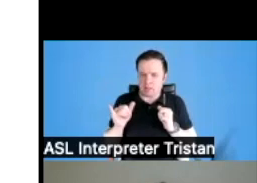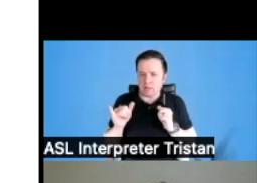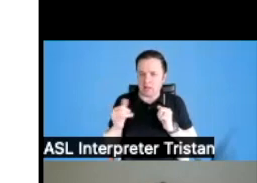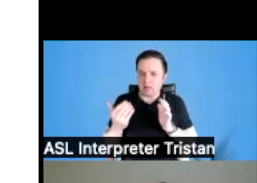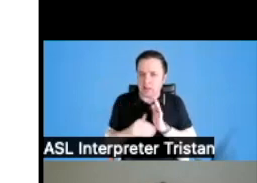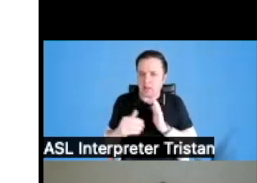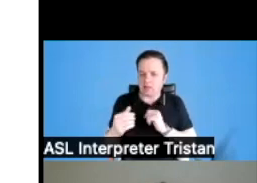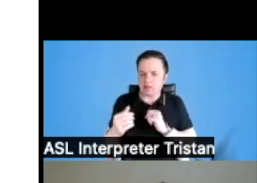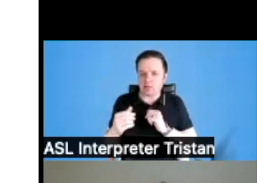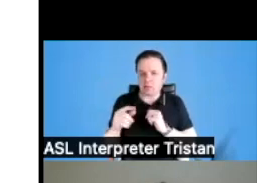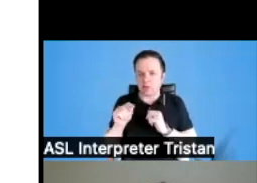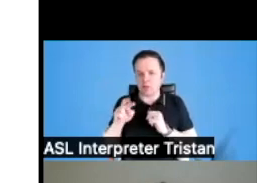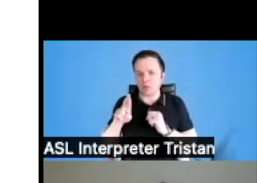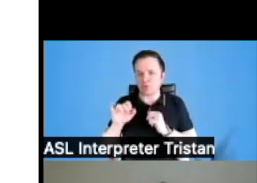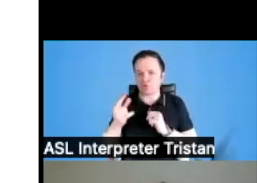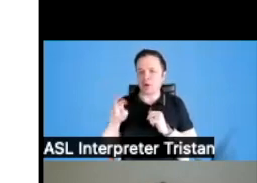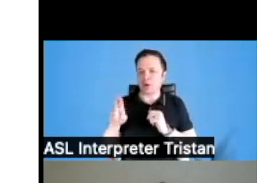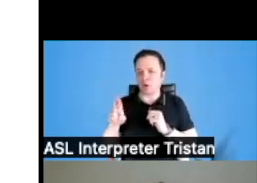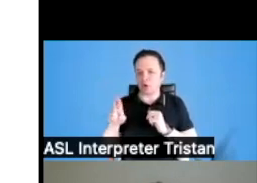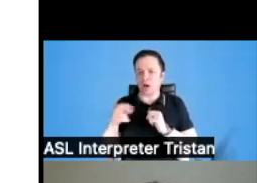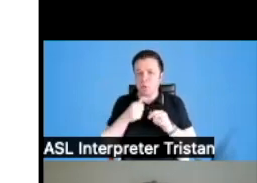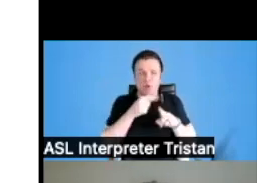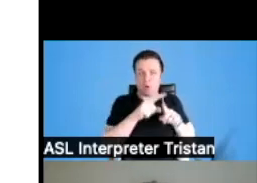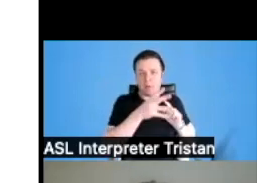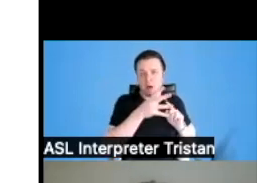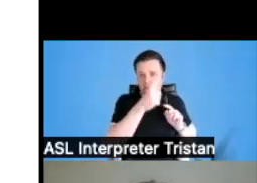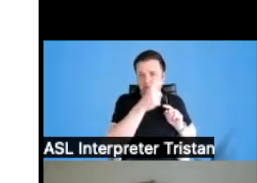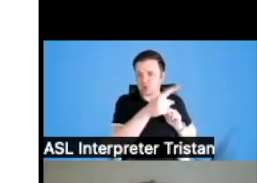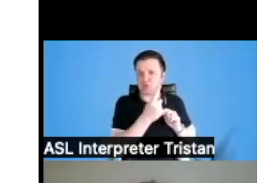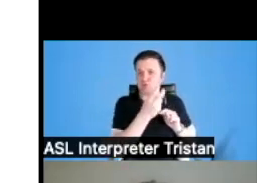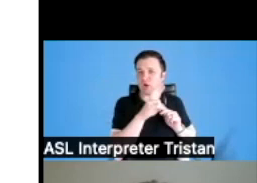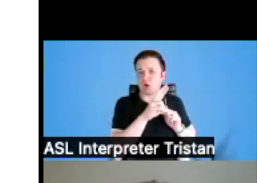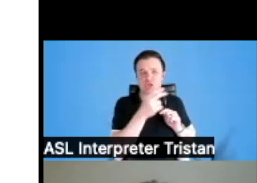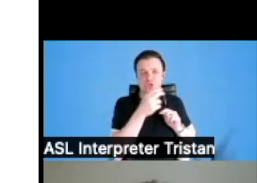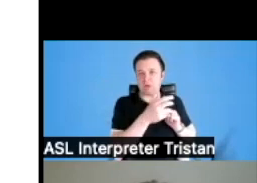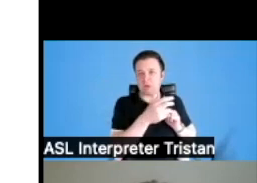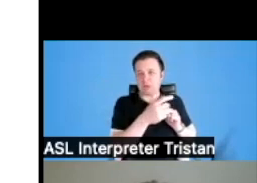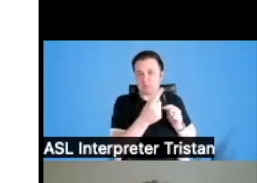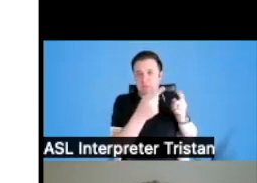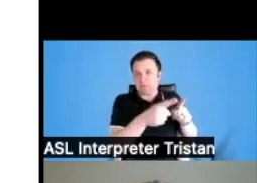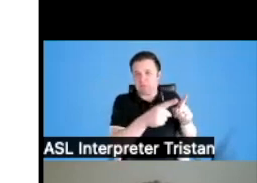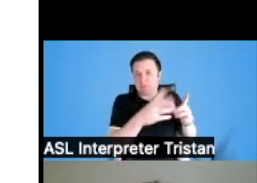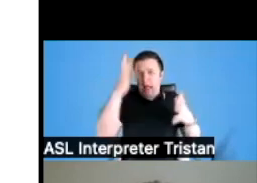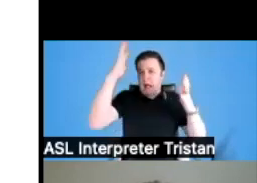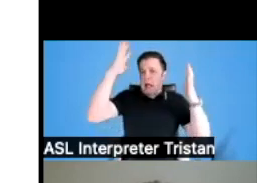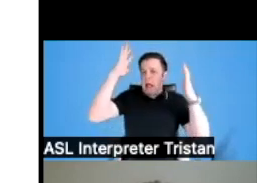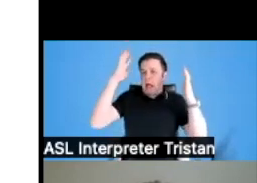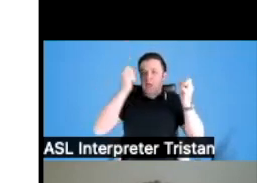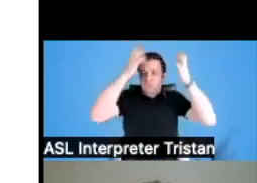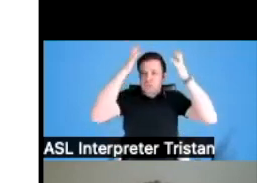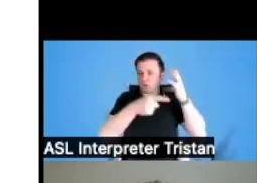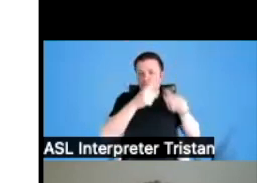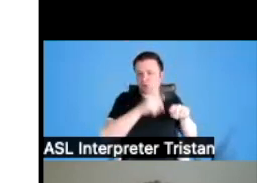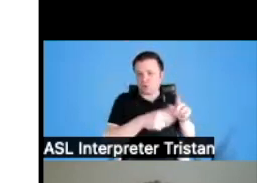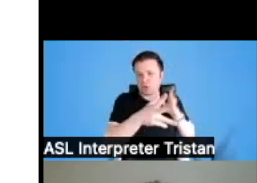said, I wouldn't call my mother because it would just trigger her and she wouldn't be able to help me. She needs to heal before I can heal. So she just